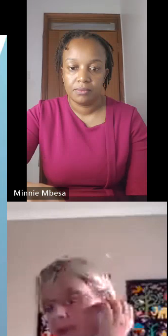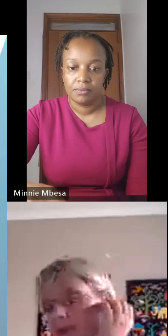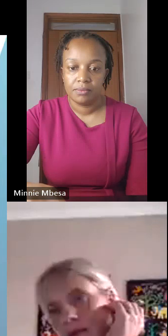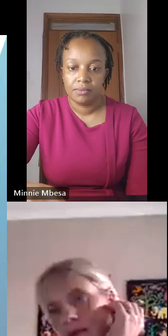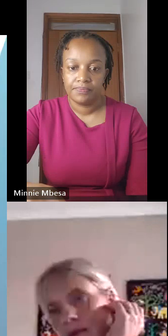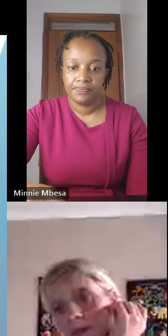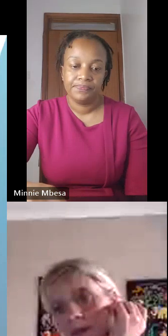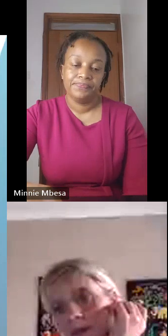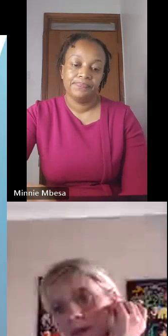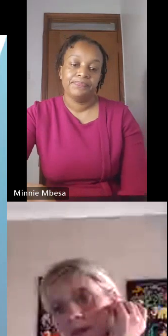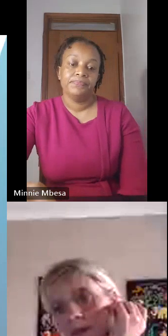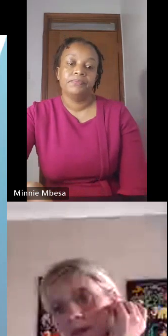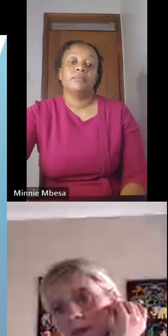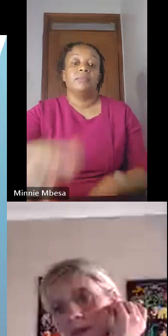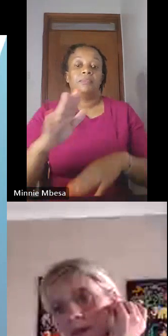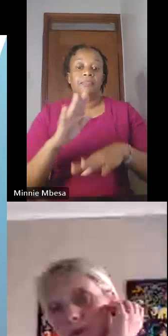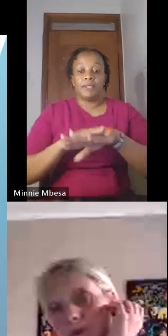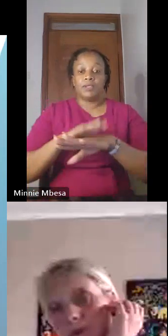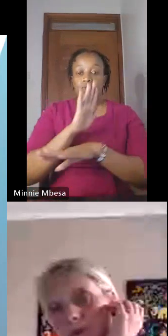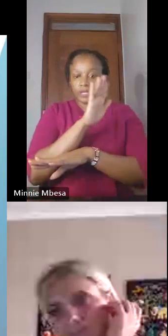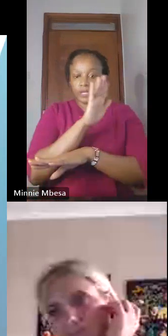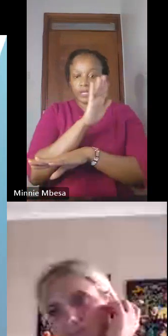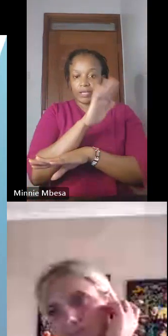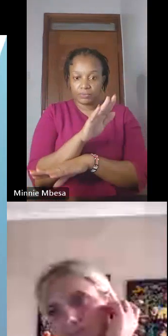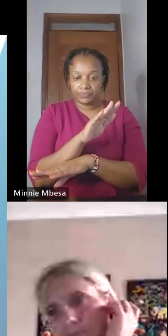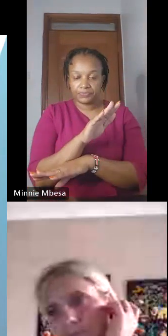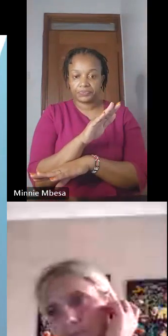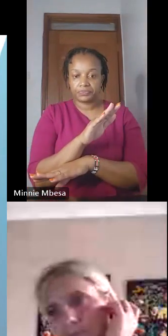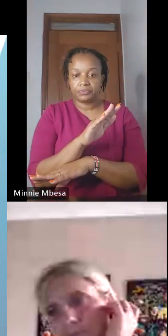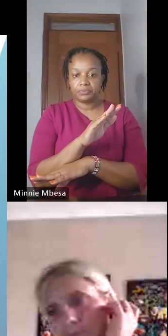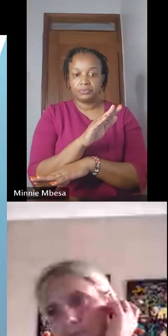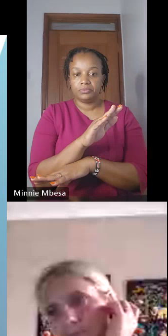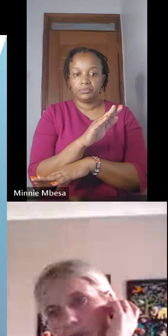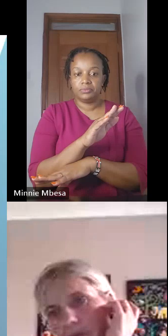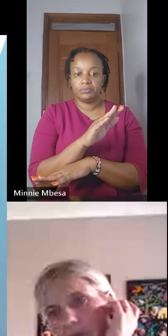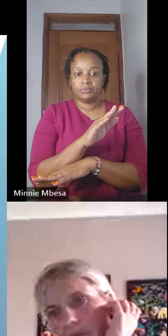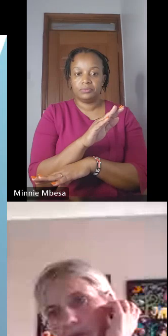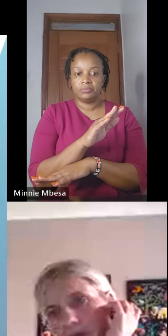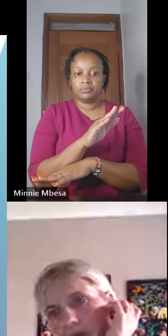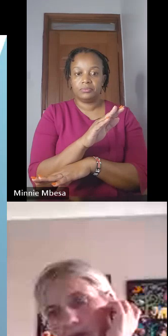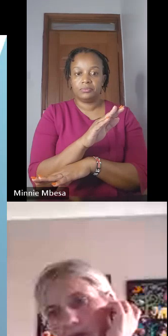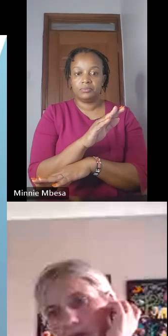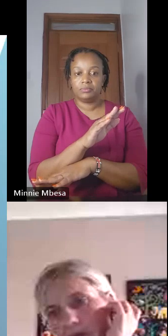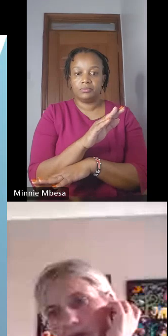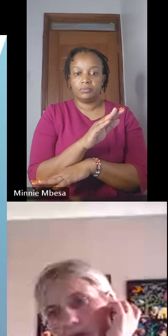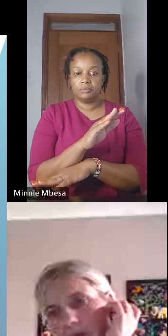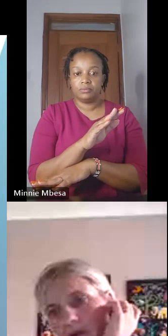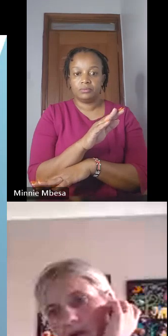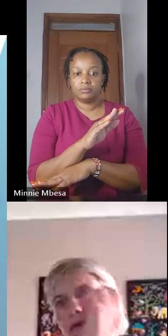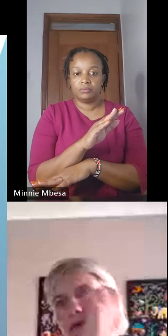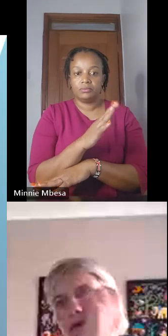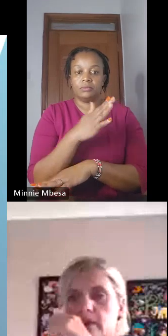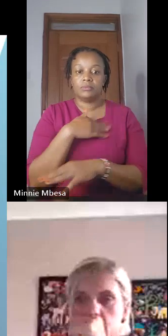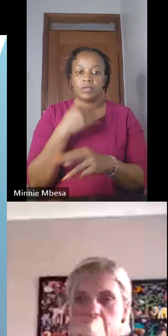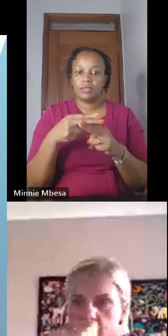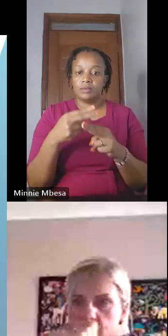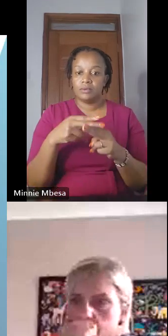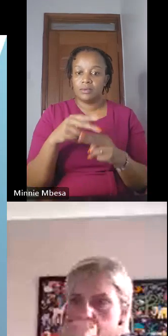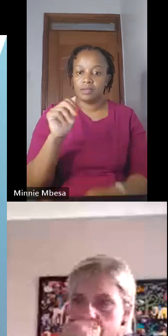Good afternoon. Hi, Kahindi, how are you? Yes, I'm Kende Fayinka from Nigeria.